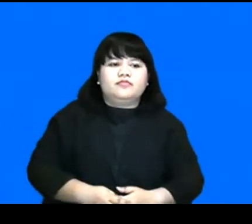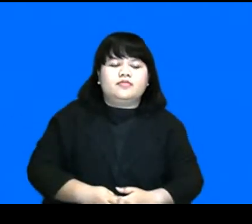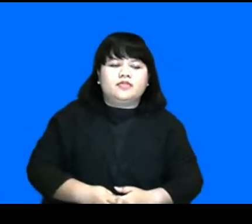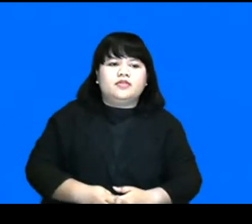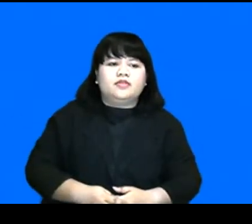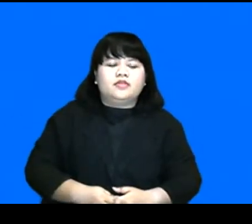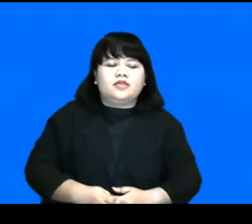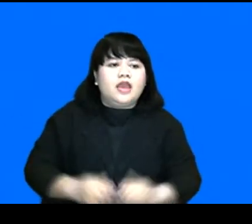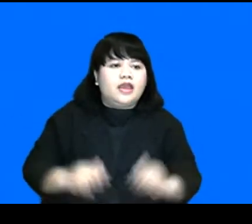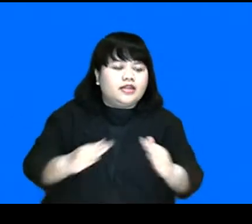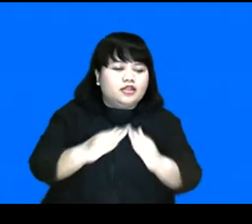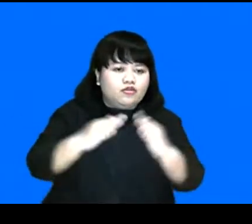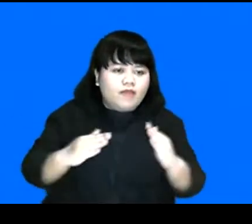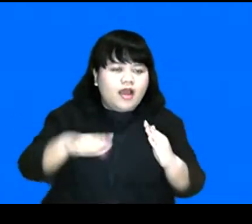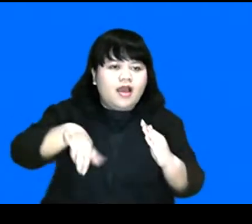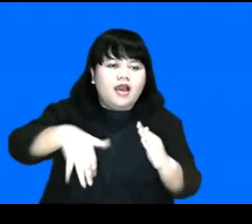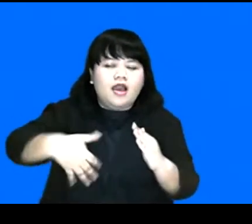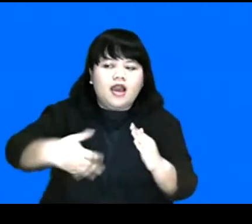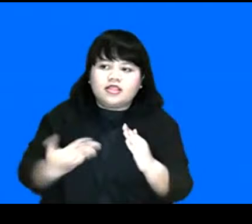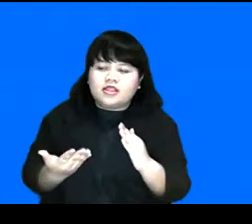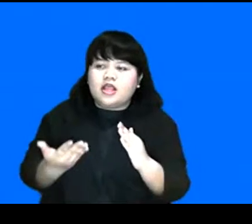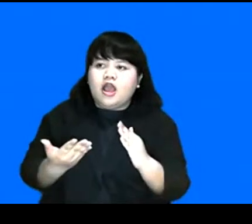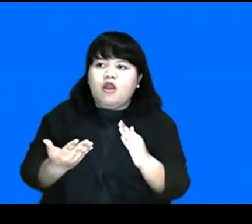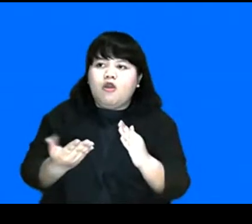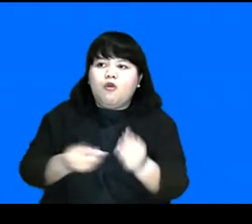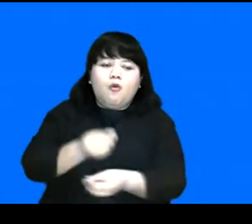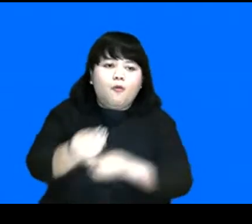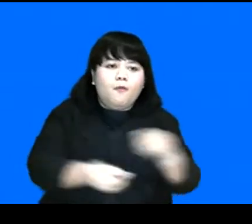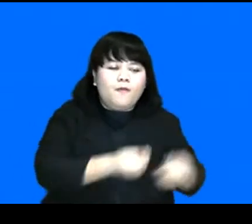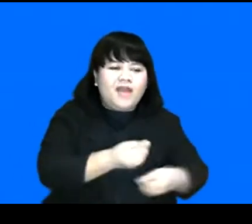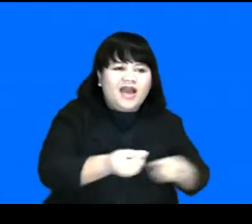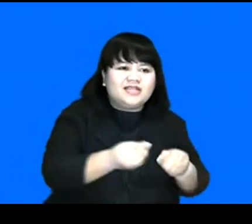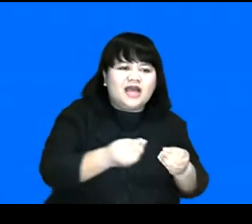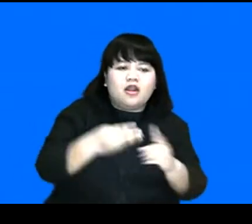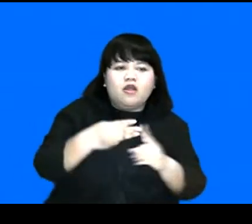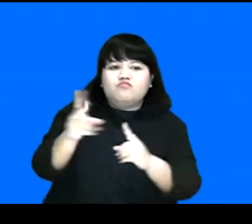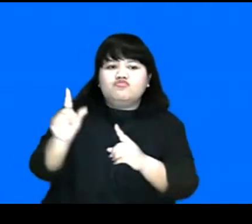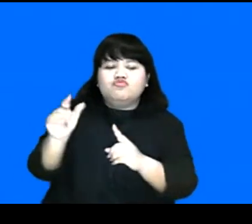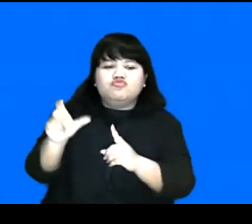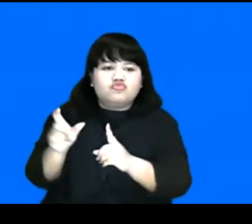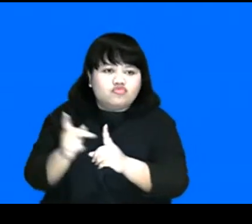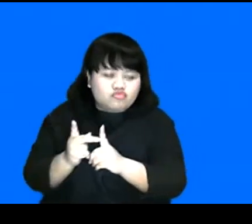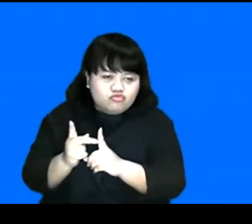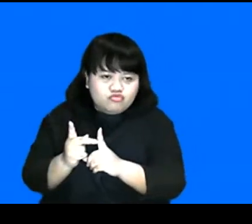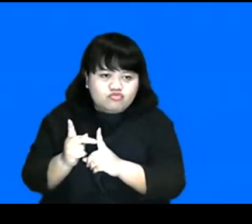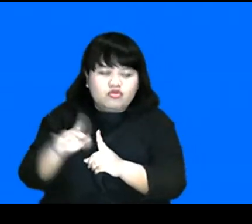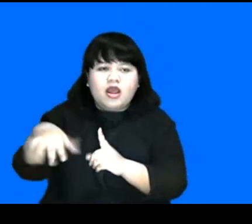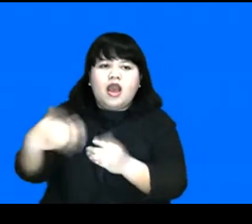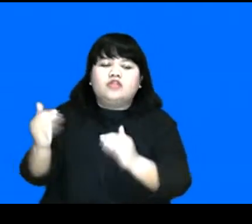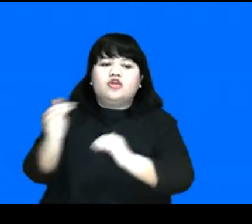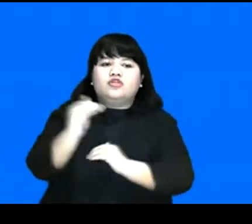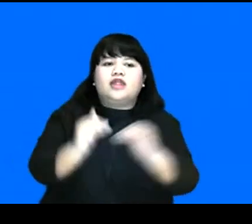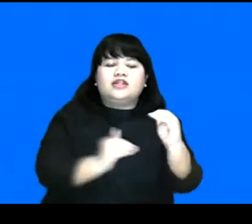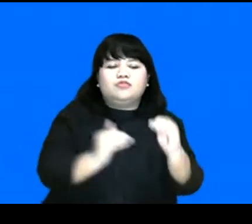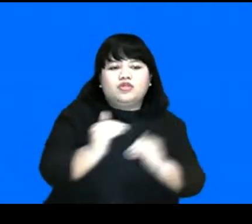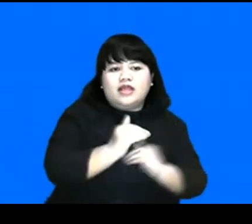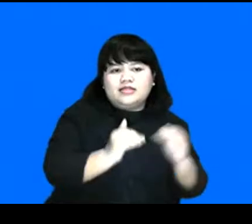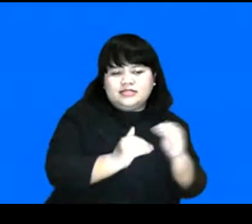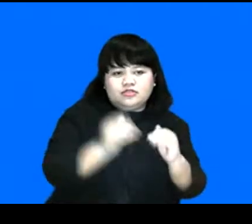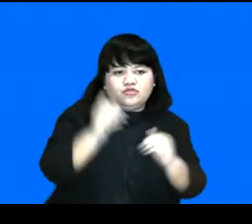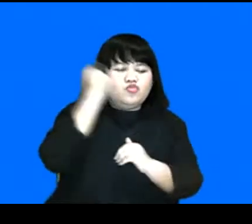markets, in the access to public transportation, etc. And so the